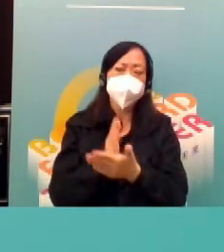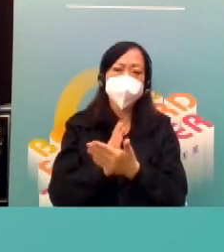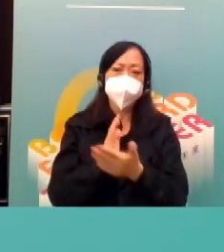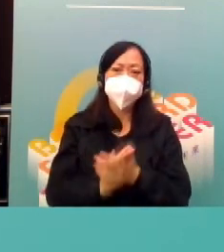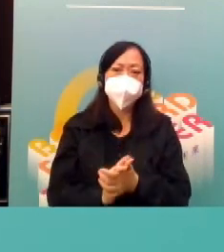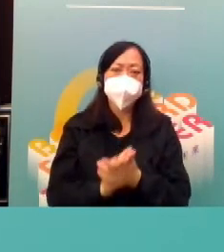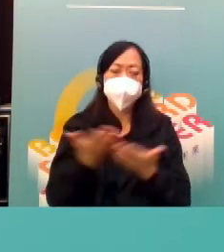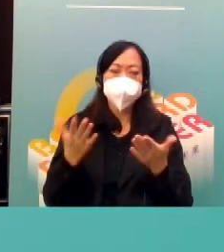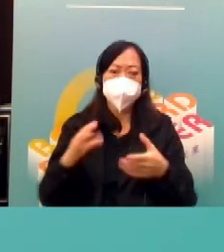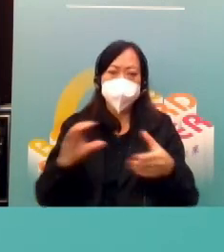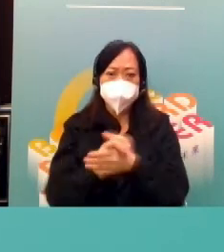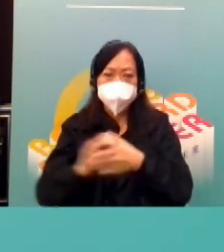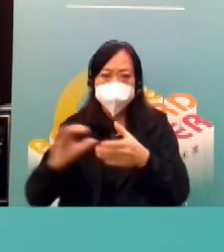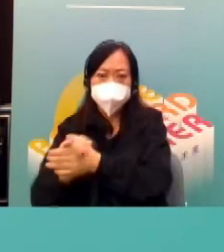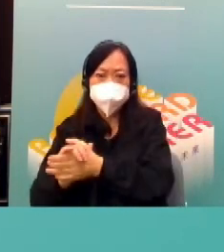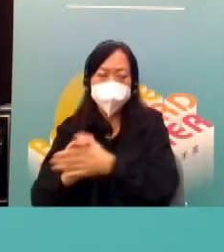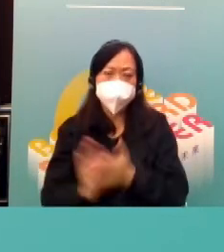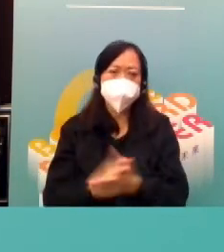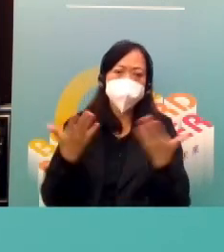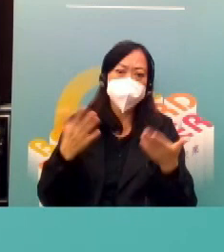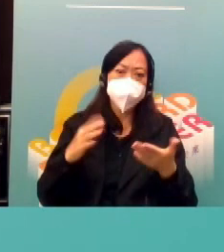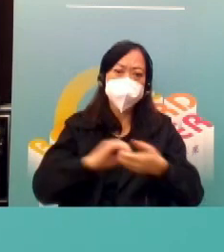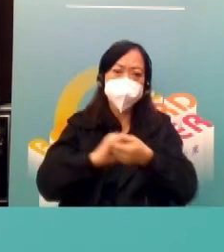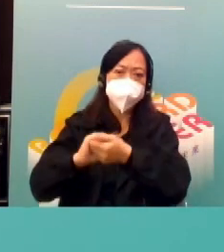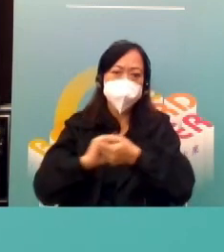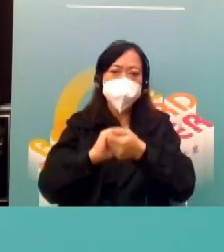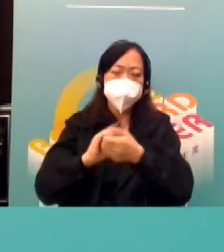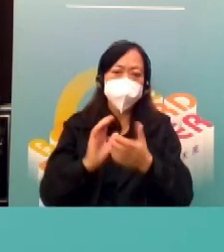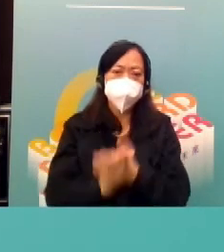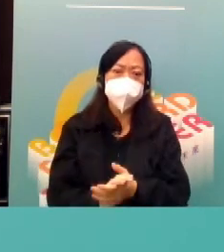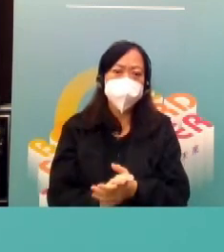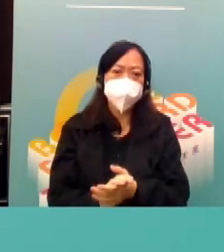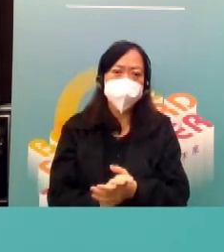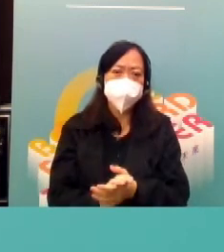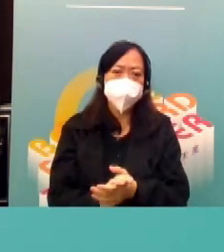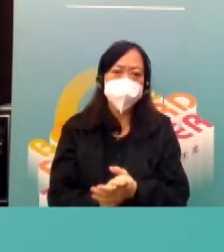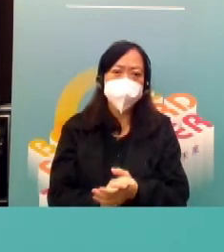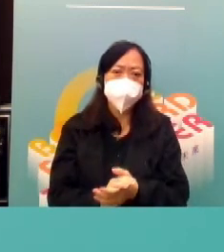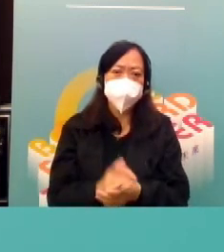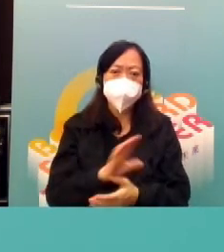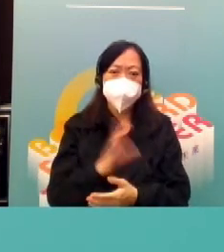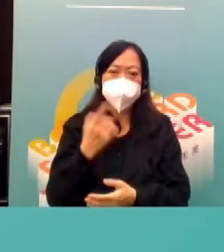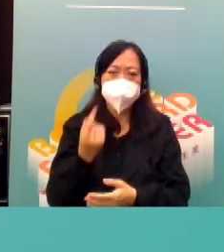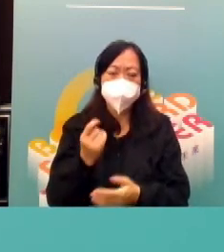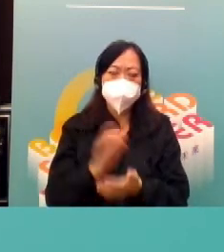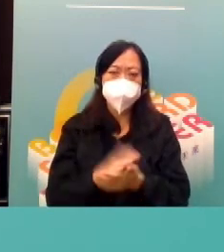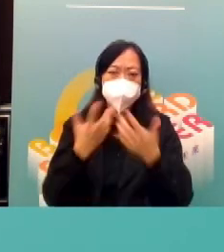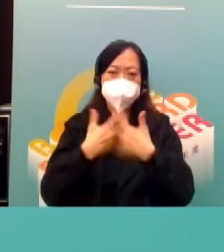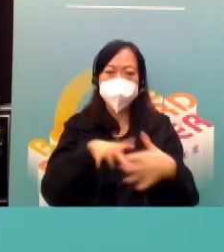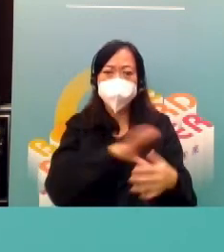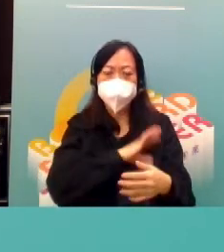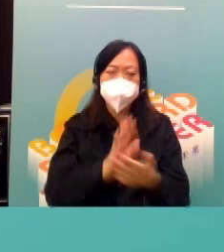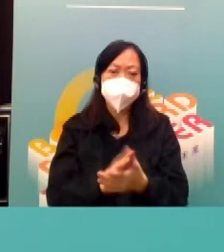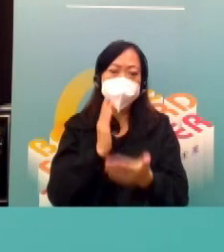partners in terms of not just organization, also ideas and policies.